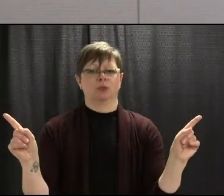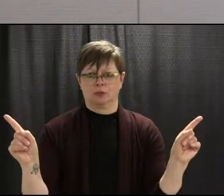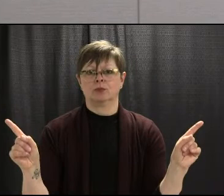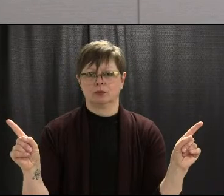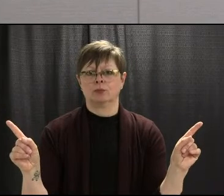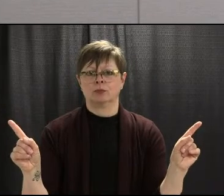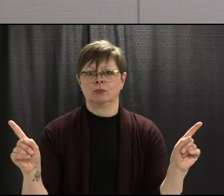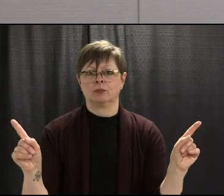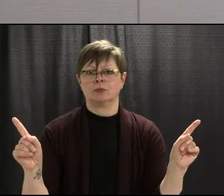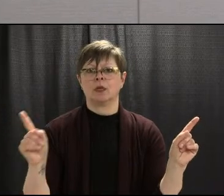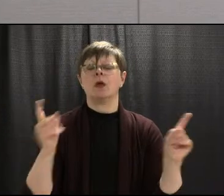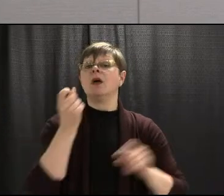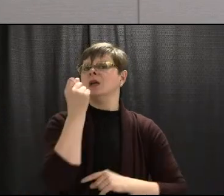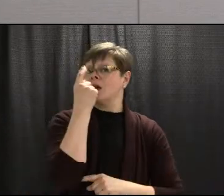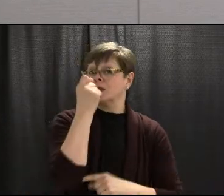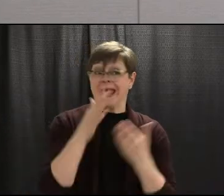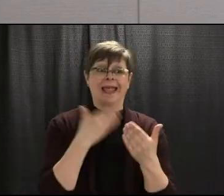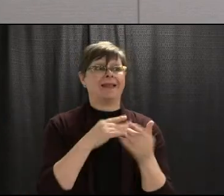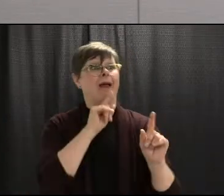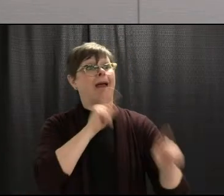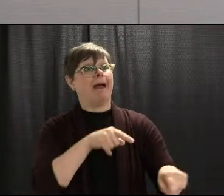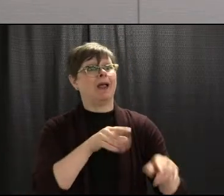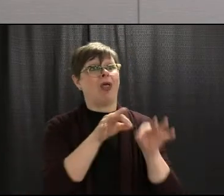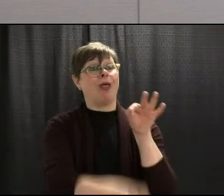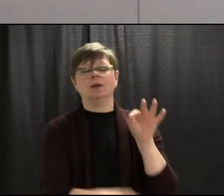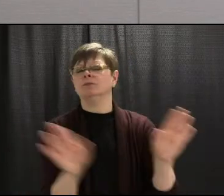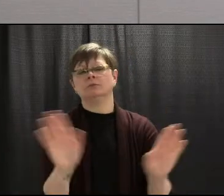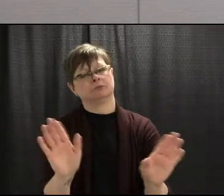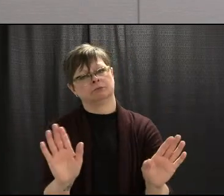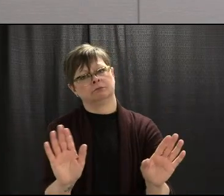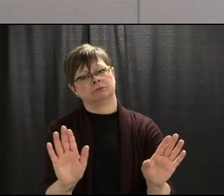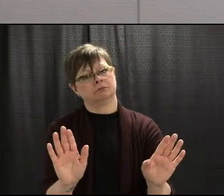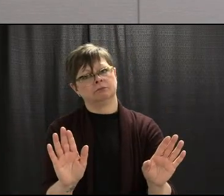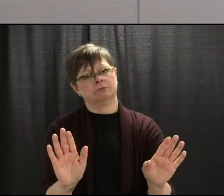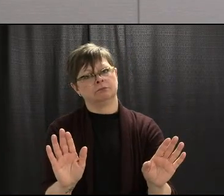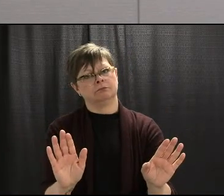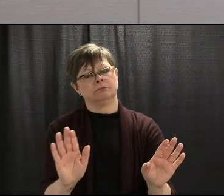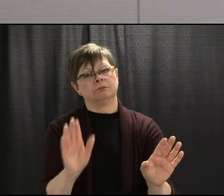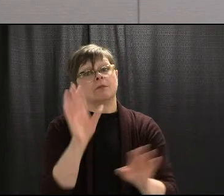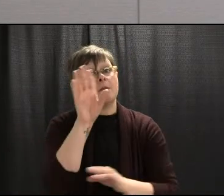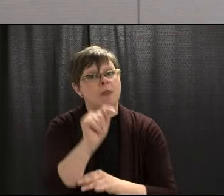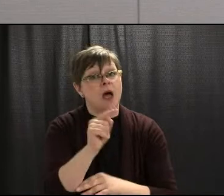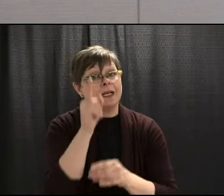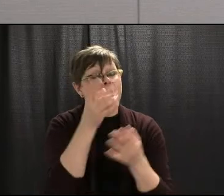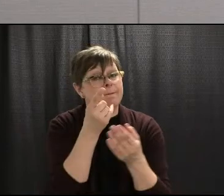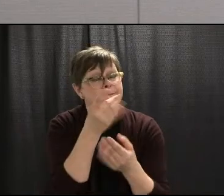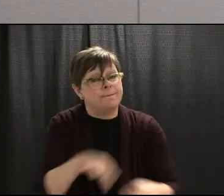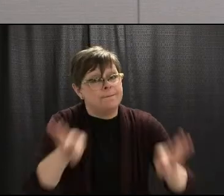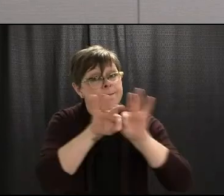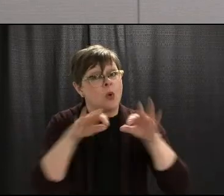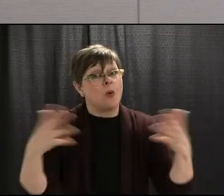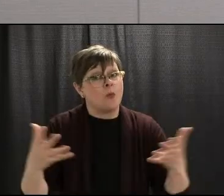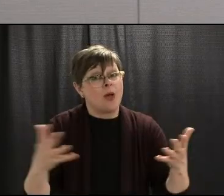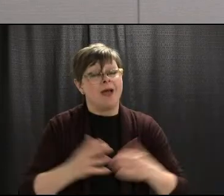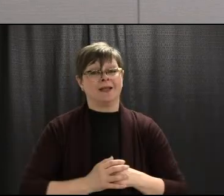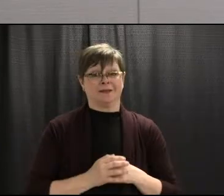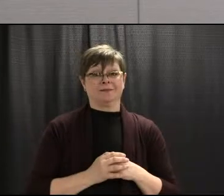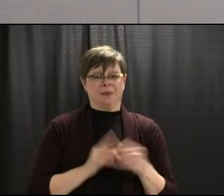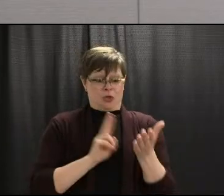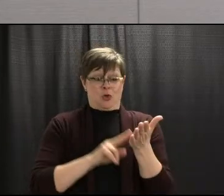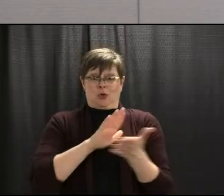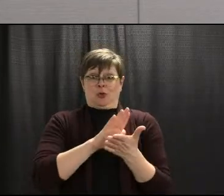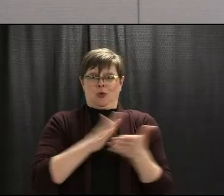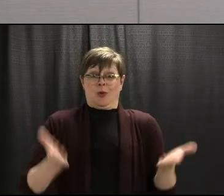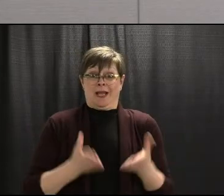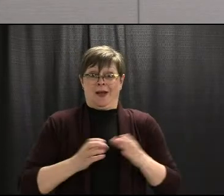time. There's no easy answer to that. Part of it is recruiting from elsewhere. Part of it is expanding our own nursing